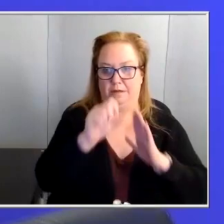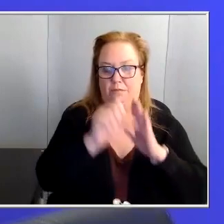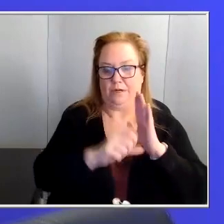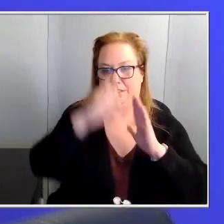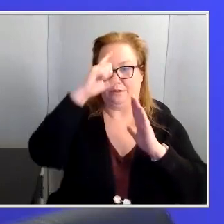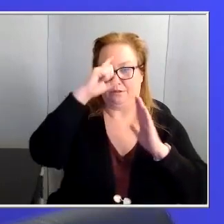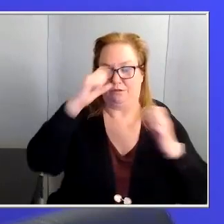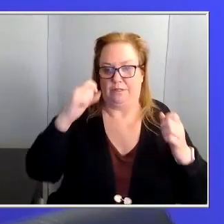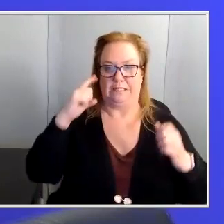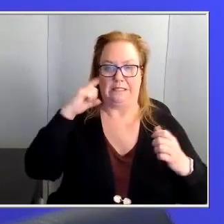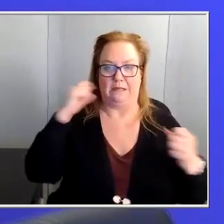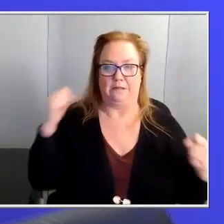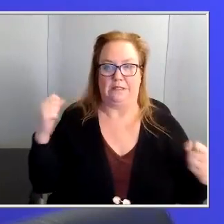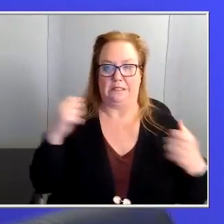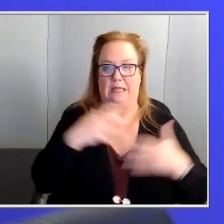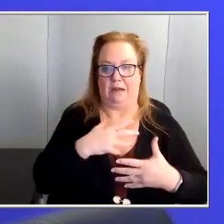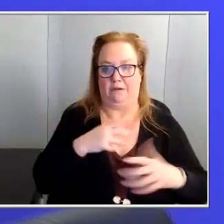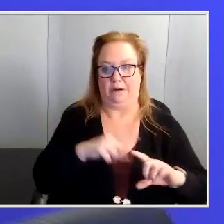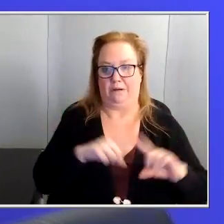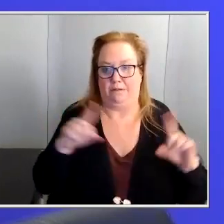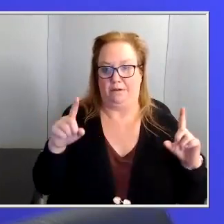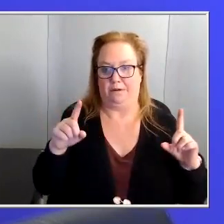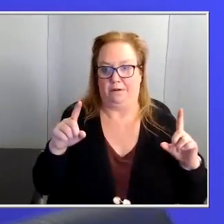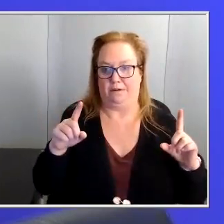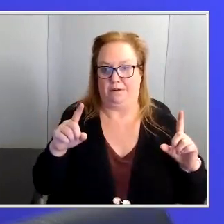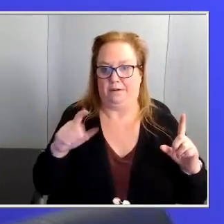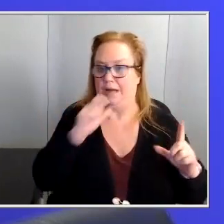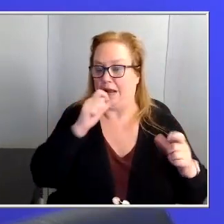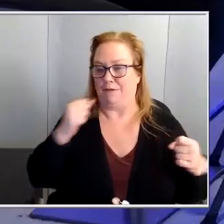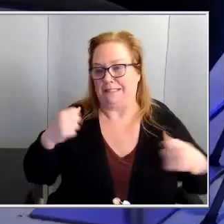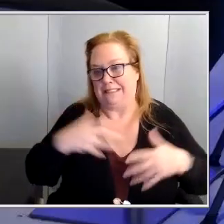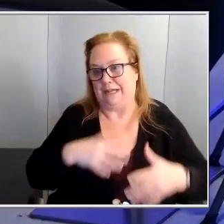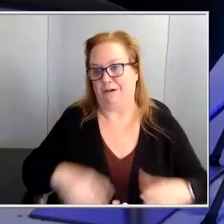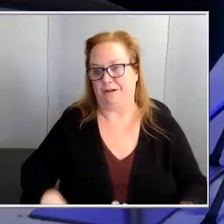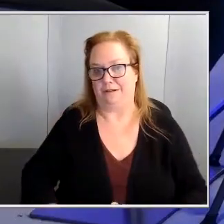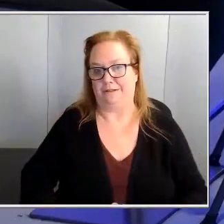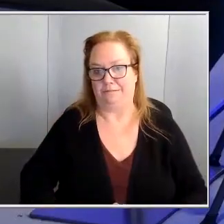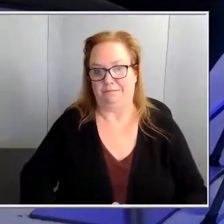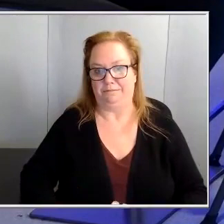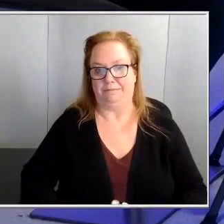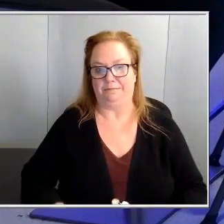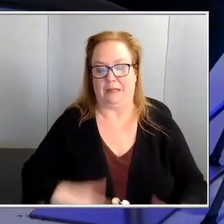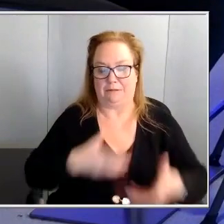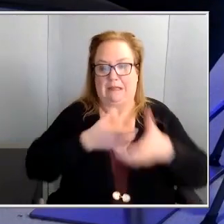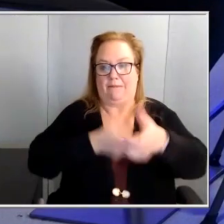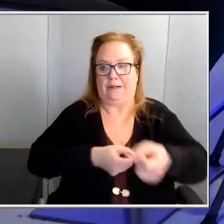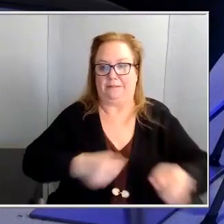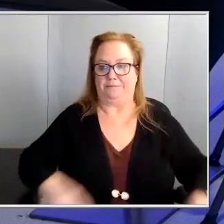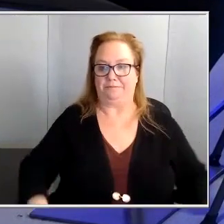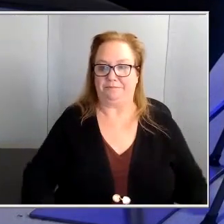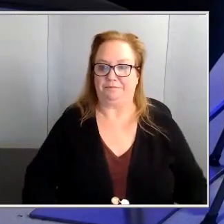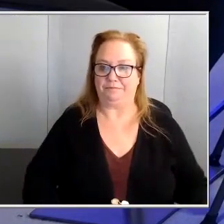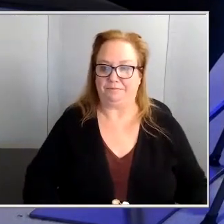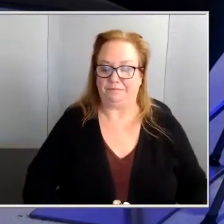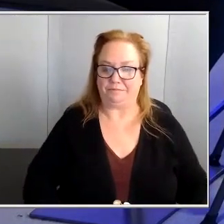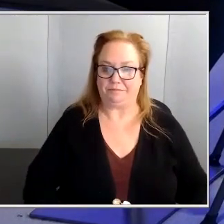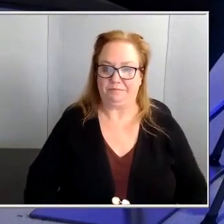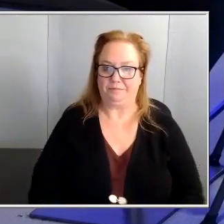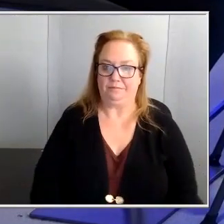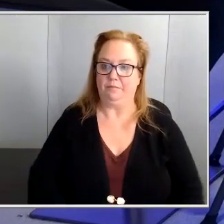scary, but I wasn't scared. I was confident. So what do you think of these